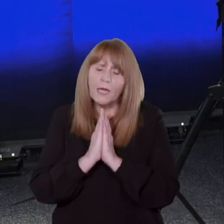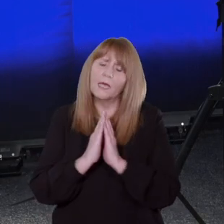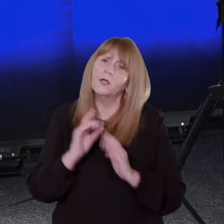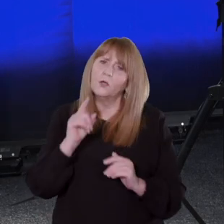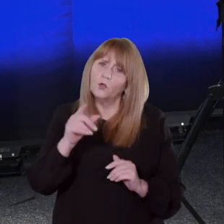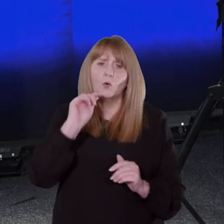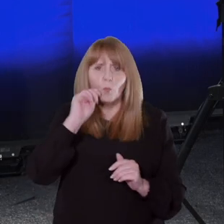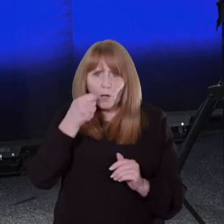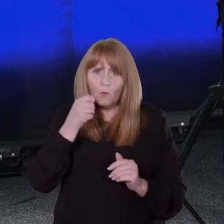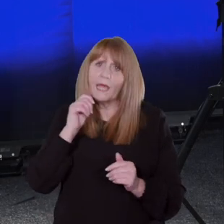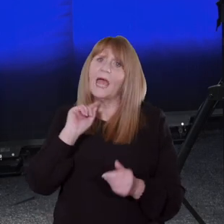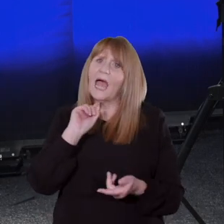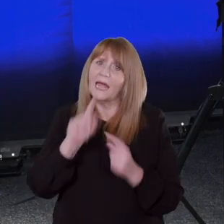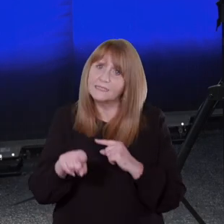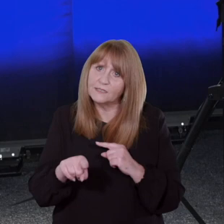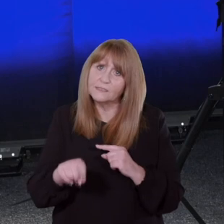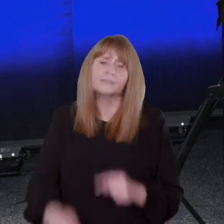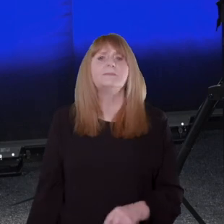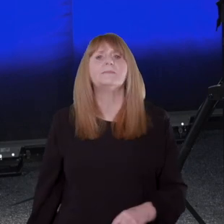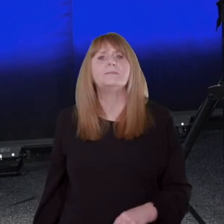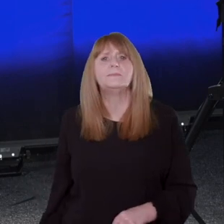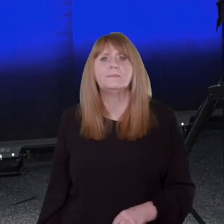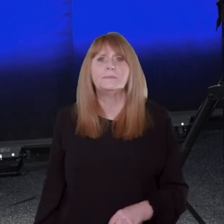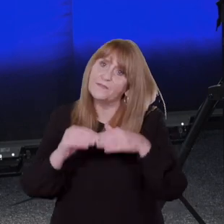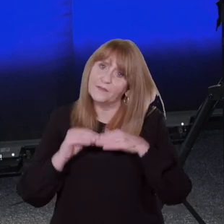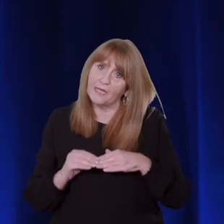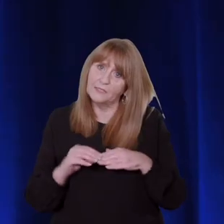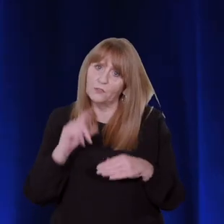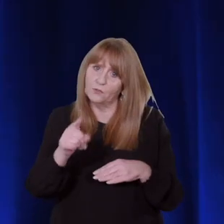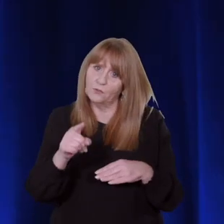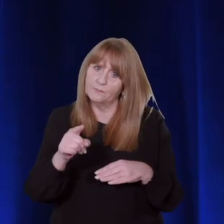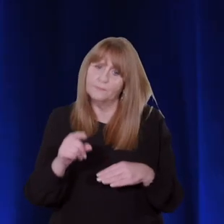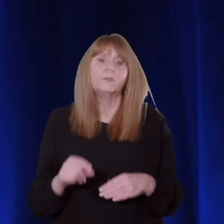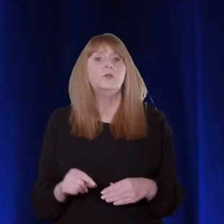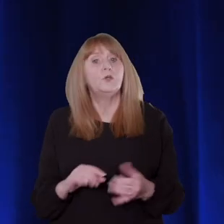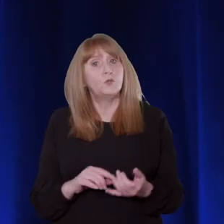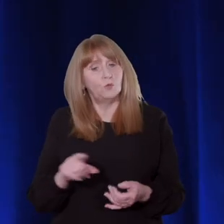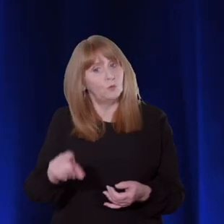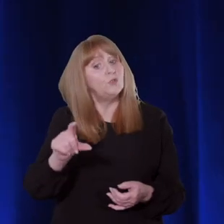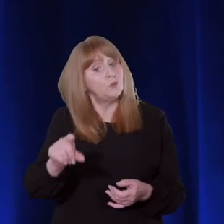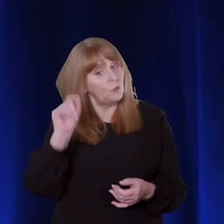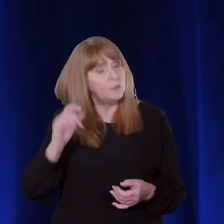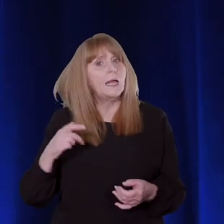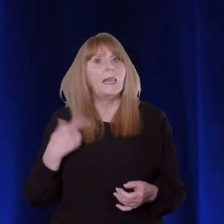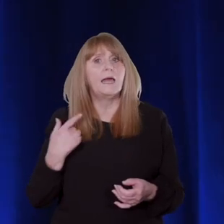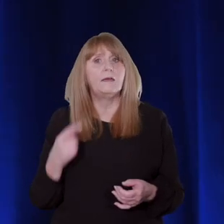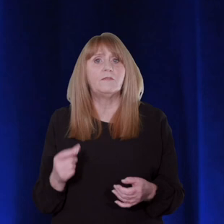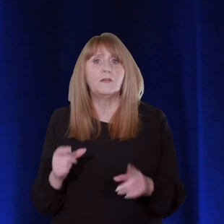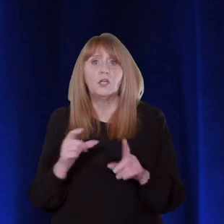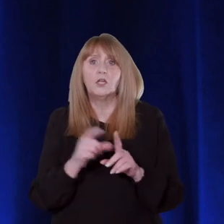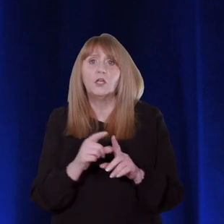our part, what does that mean? We need to start with life. And we find a scripture in Deuteronomy, and